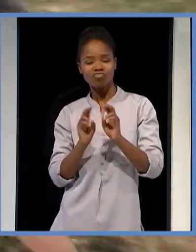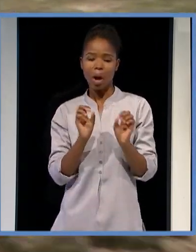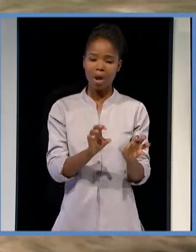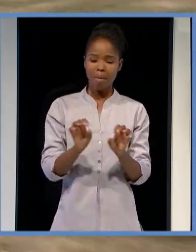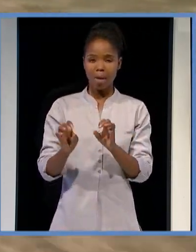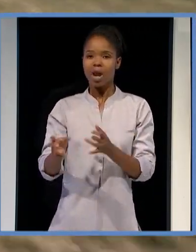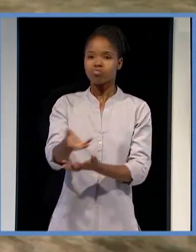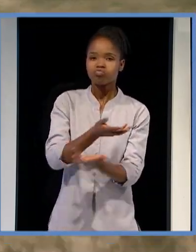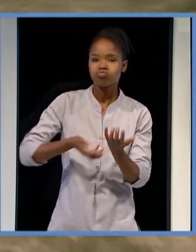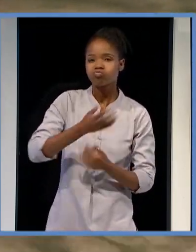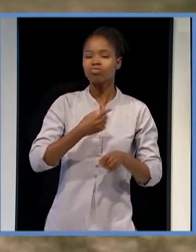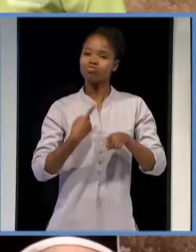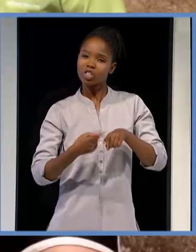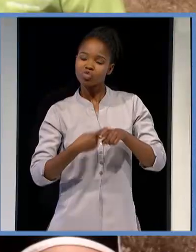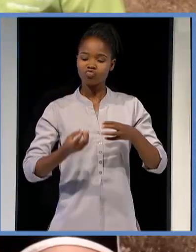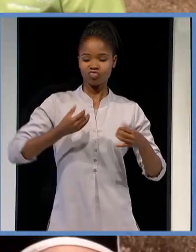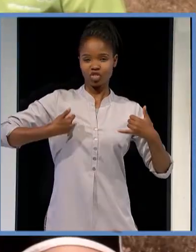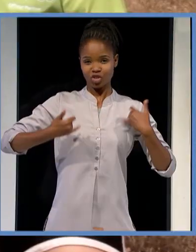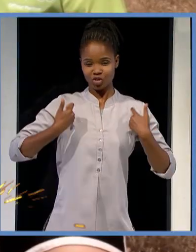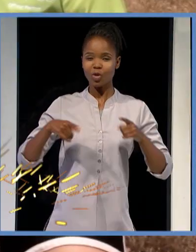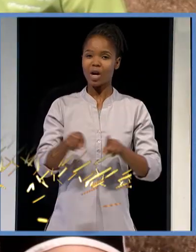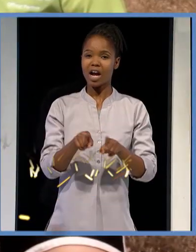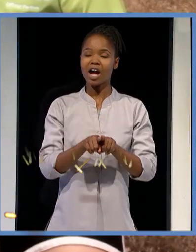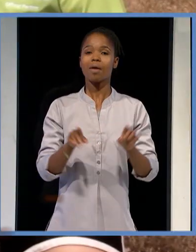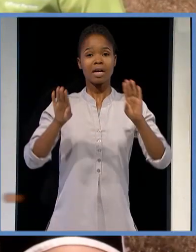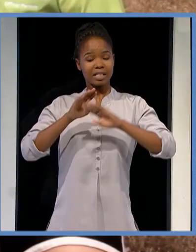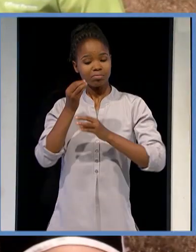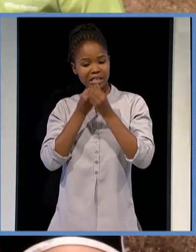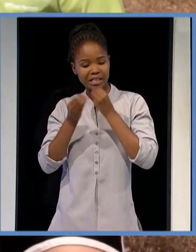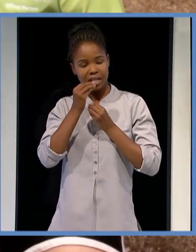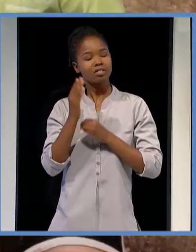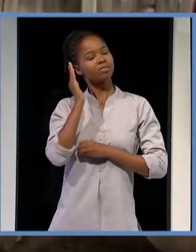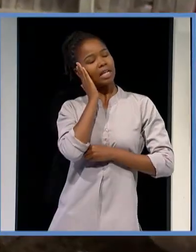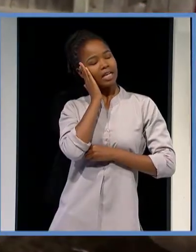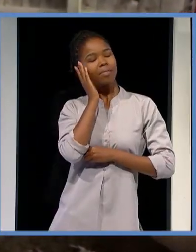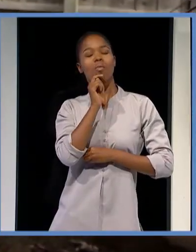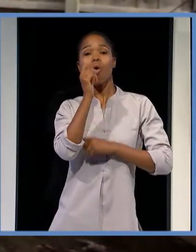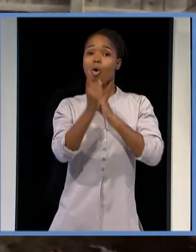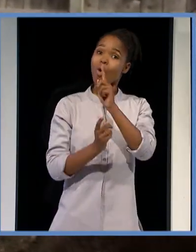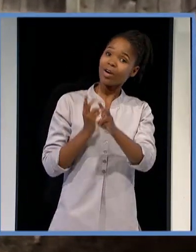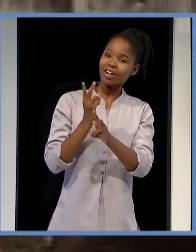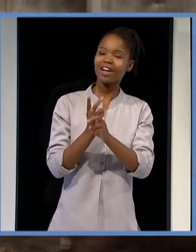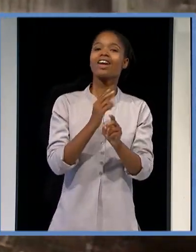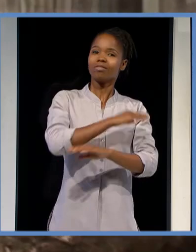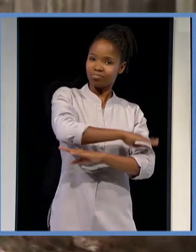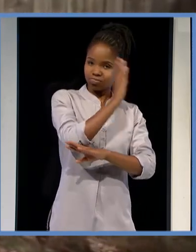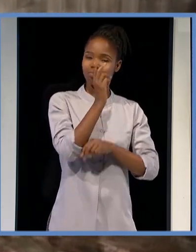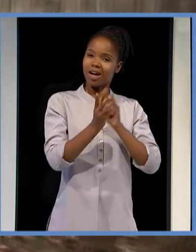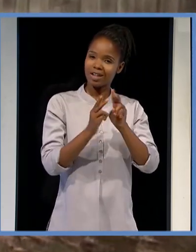while outside, have supper, go to sleep, wake up, start the day all over again. Where do you want it? We're just going to set it right